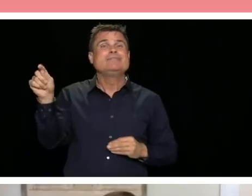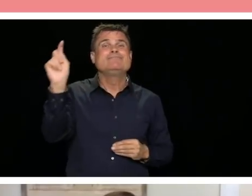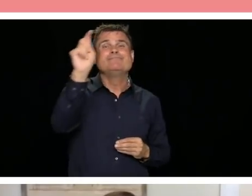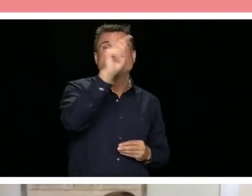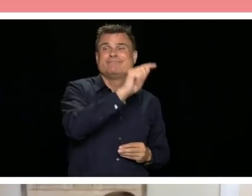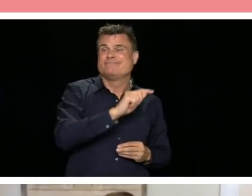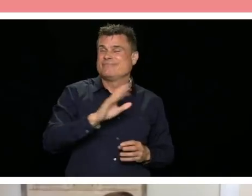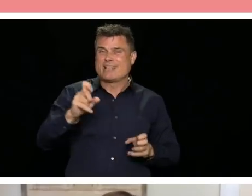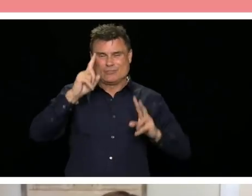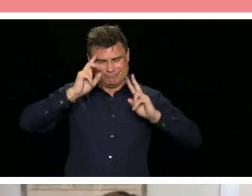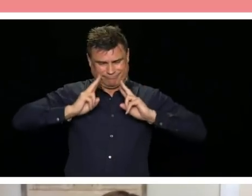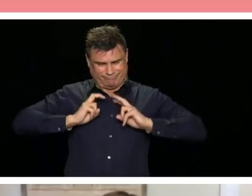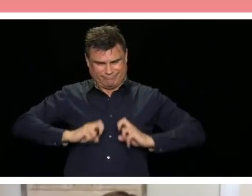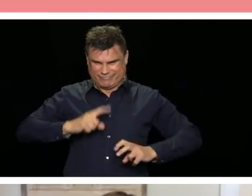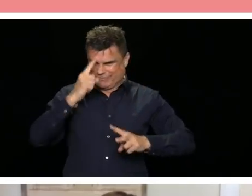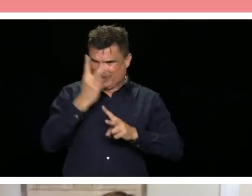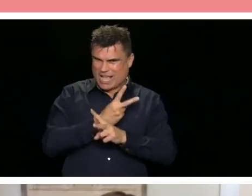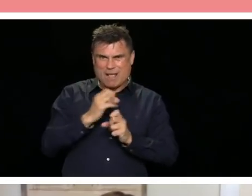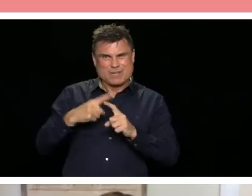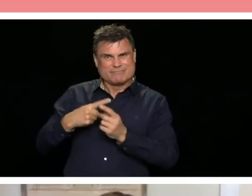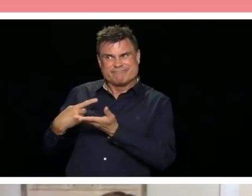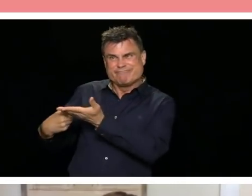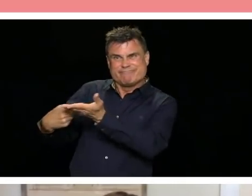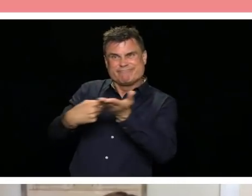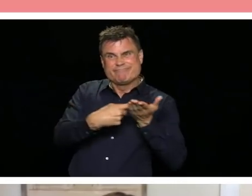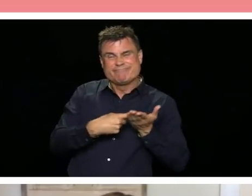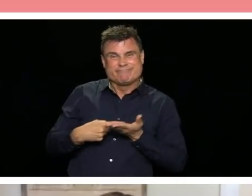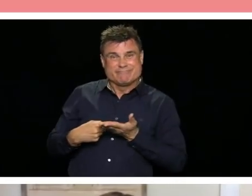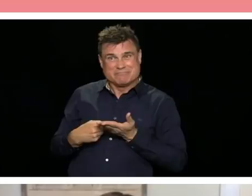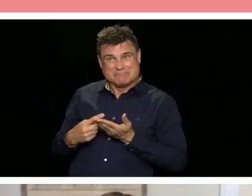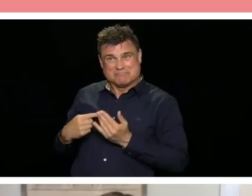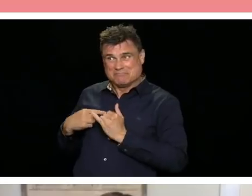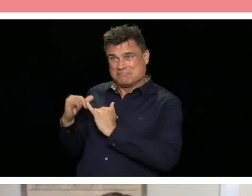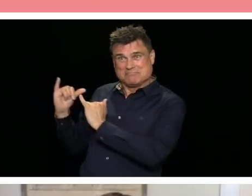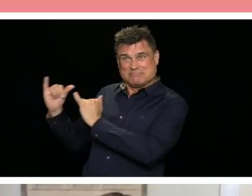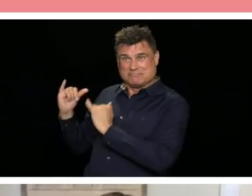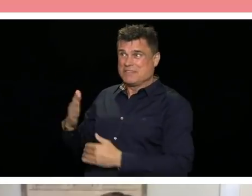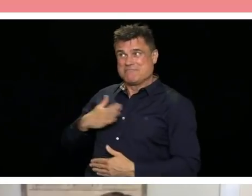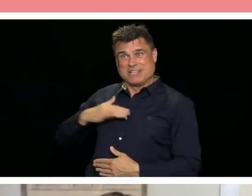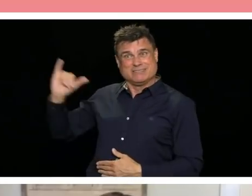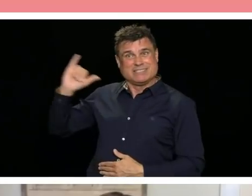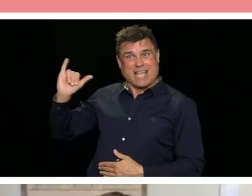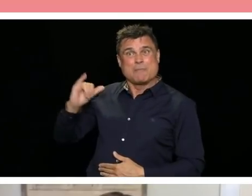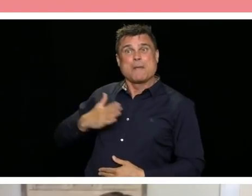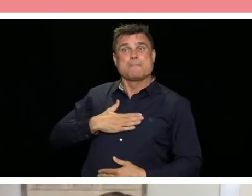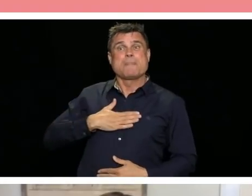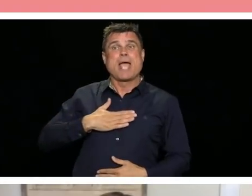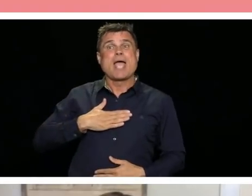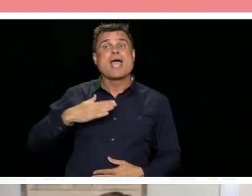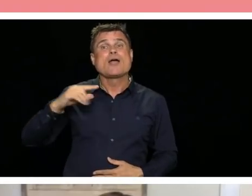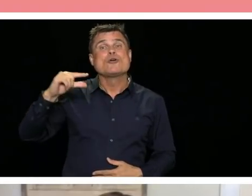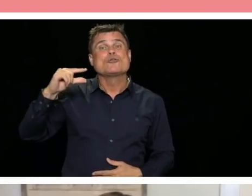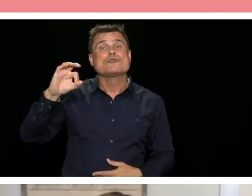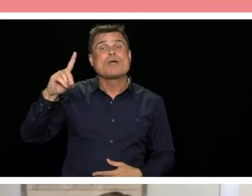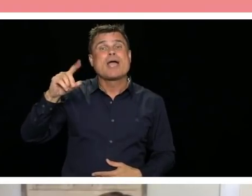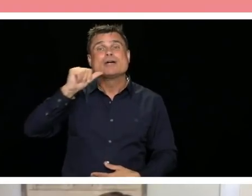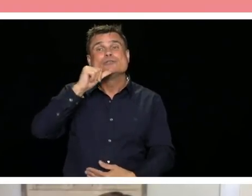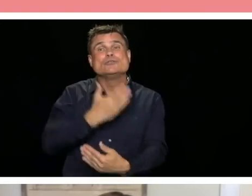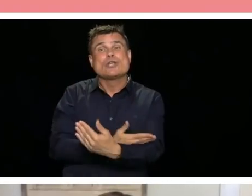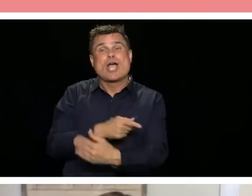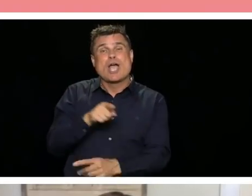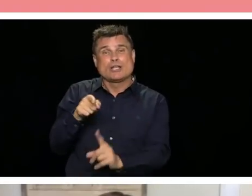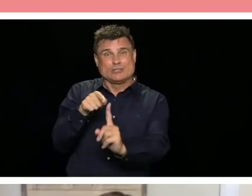assessment and make her own decision as well. So Dr. Corneil, I have a question for you from